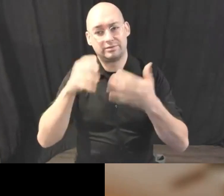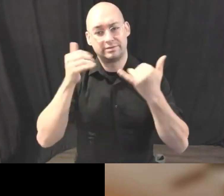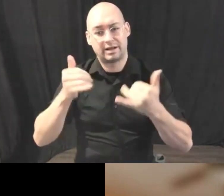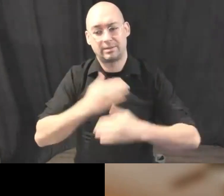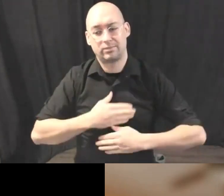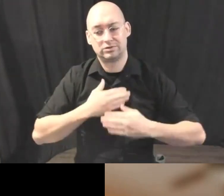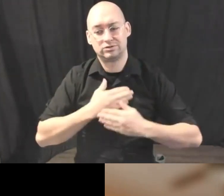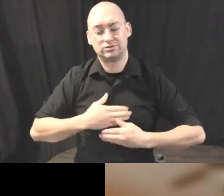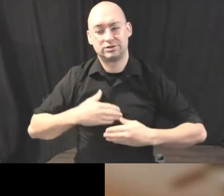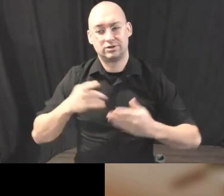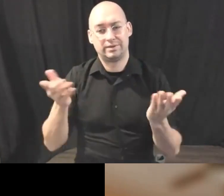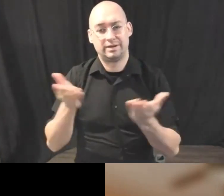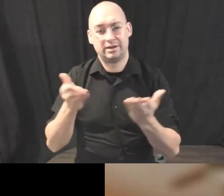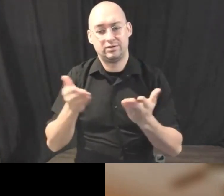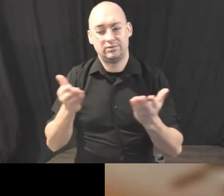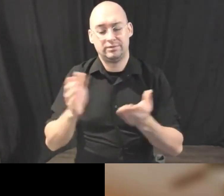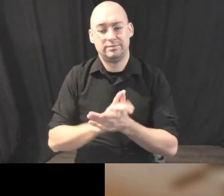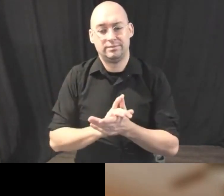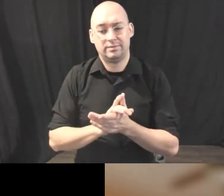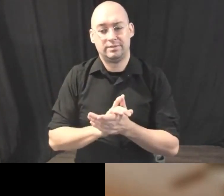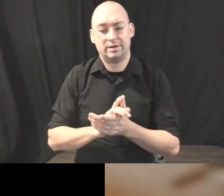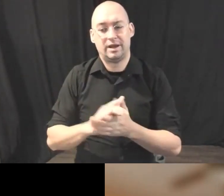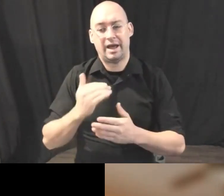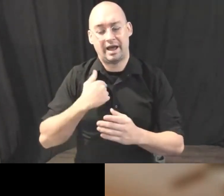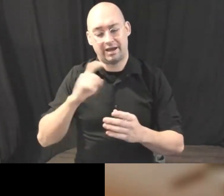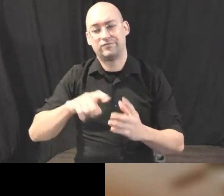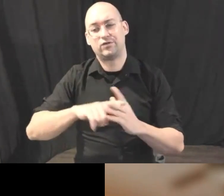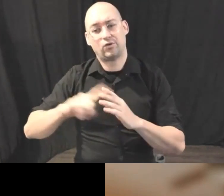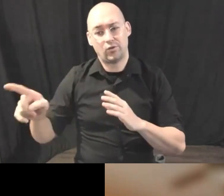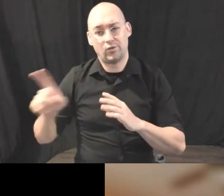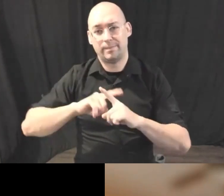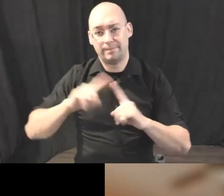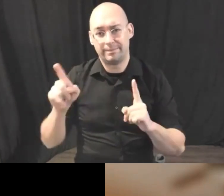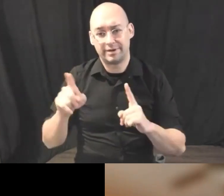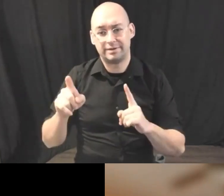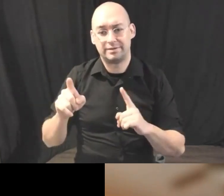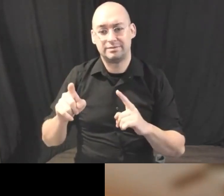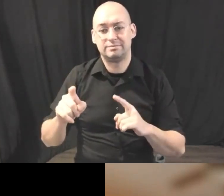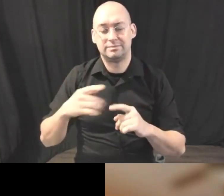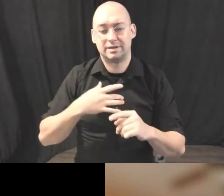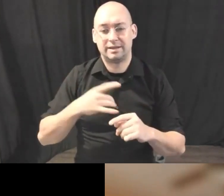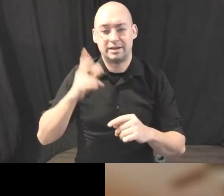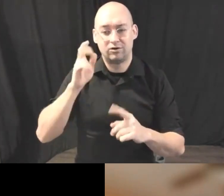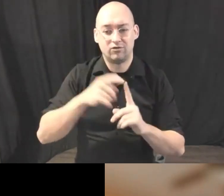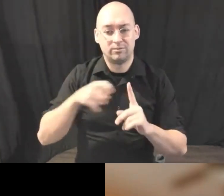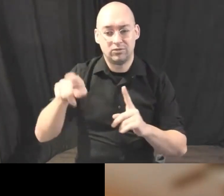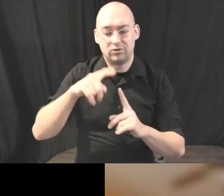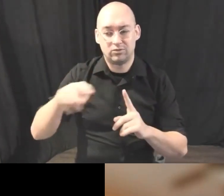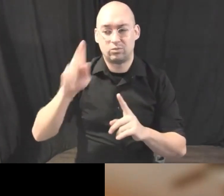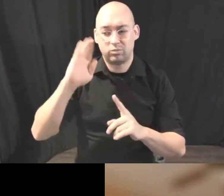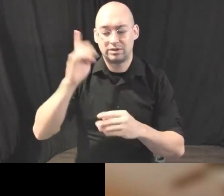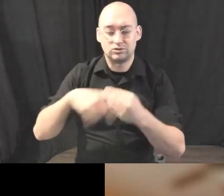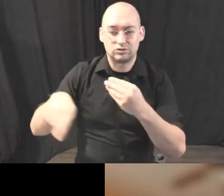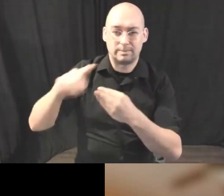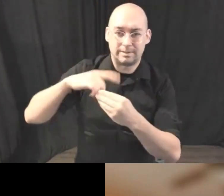so much that you're here. And I do have to go, but the part I like the most is hearing from you all. So I will circle back to get that readout on